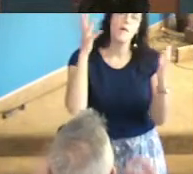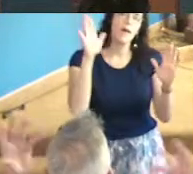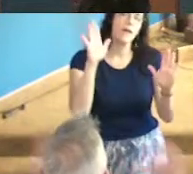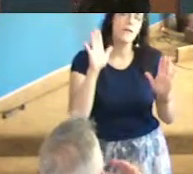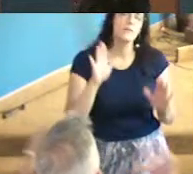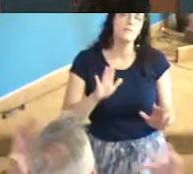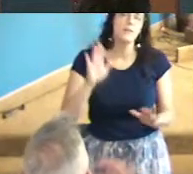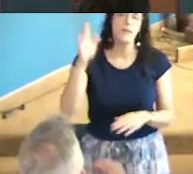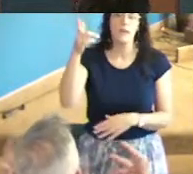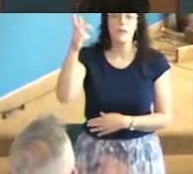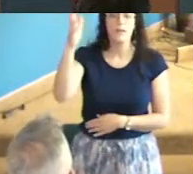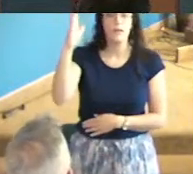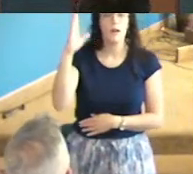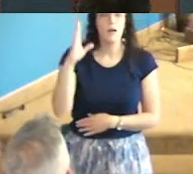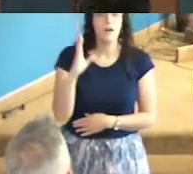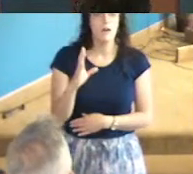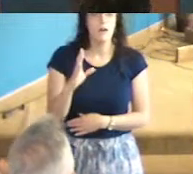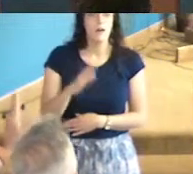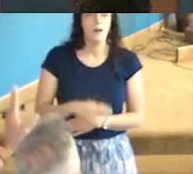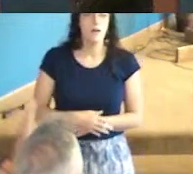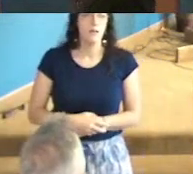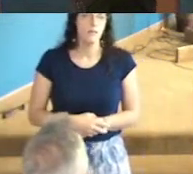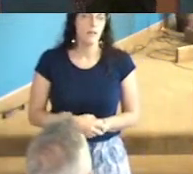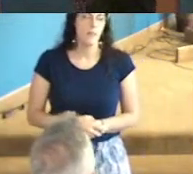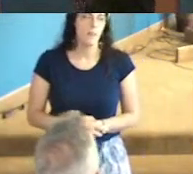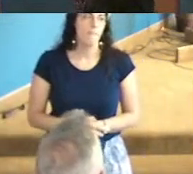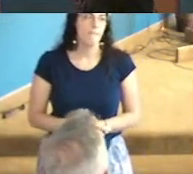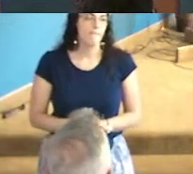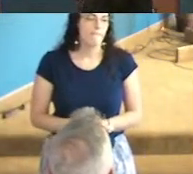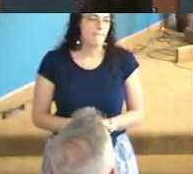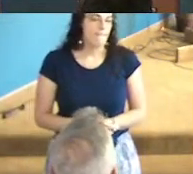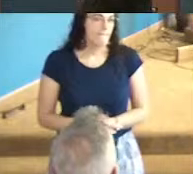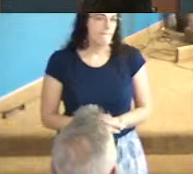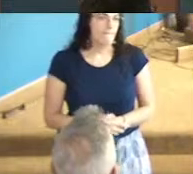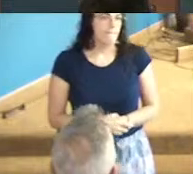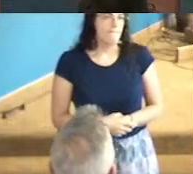are amazing, God.